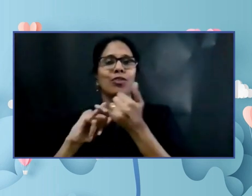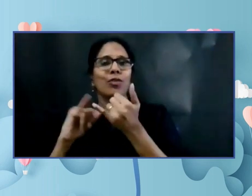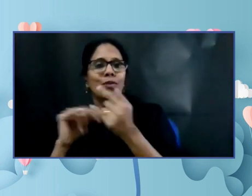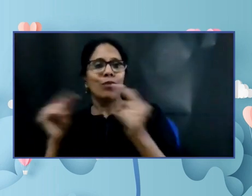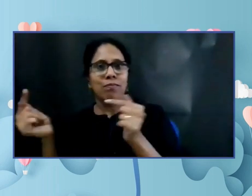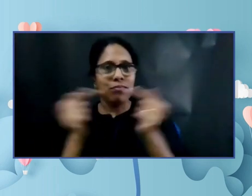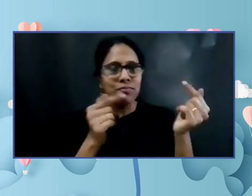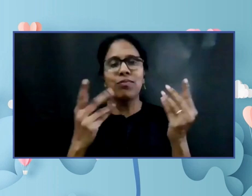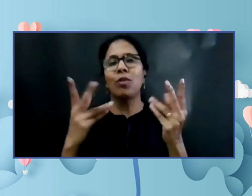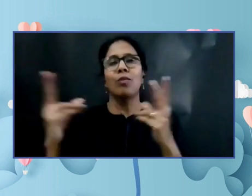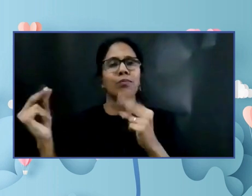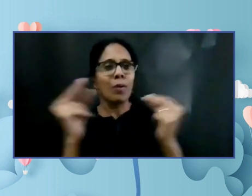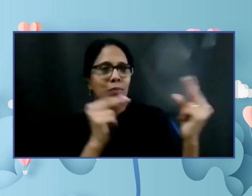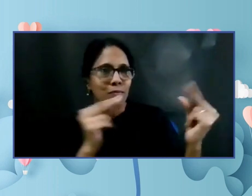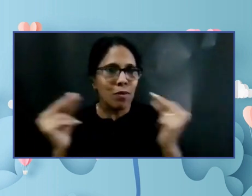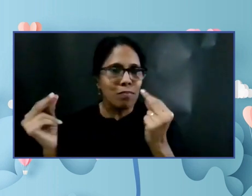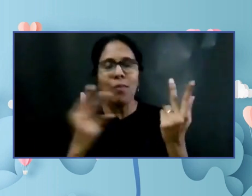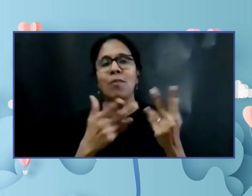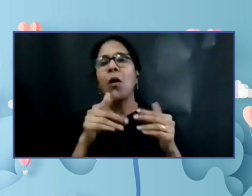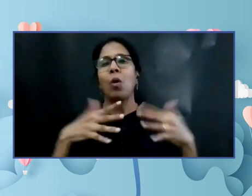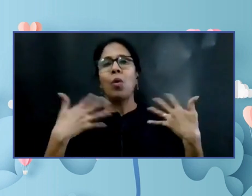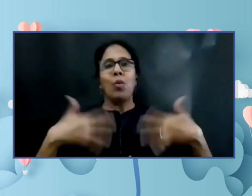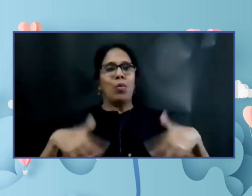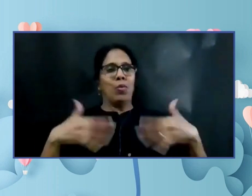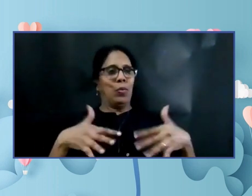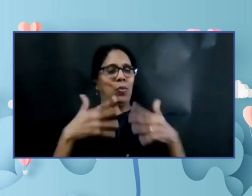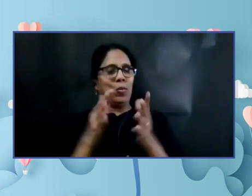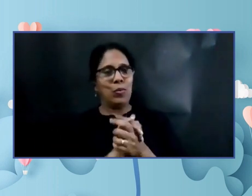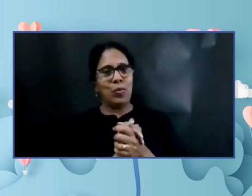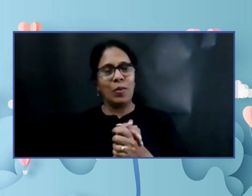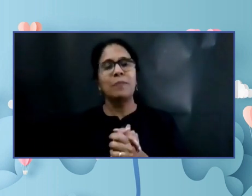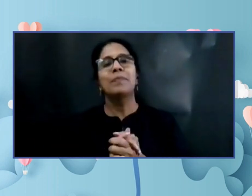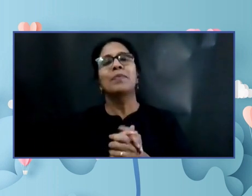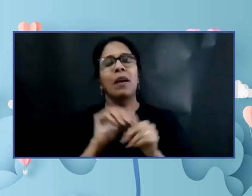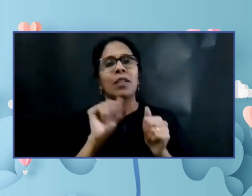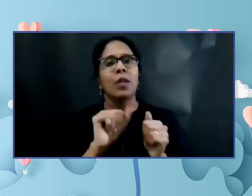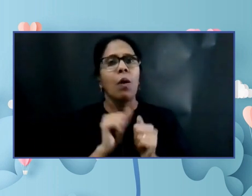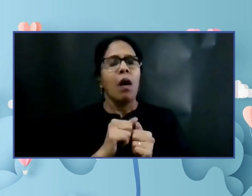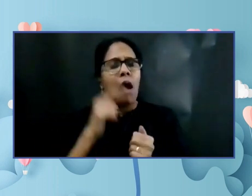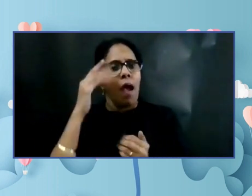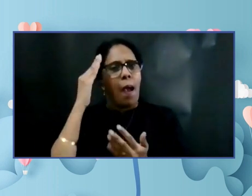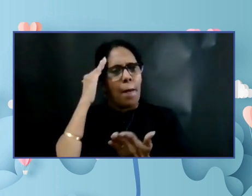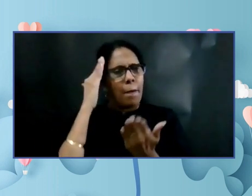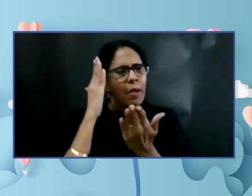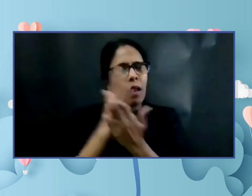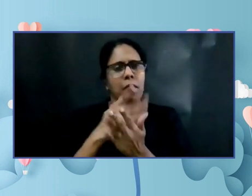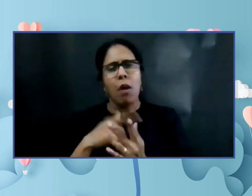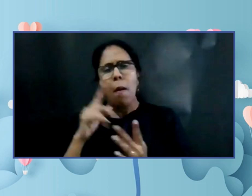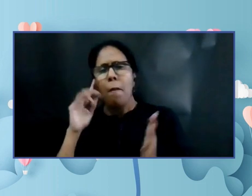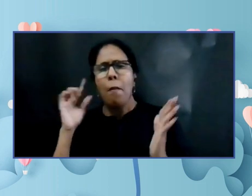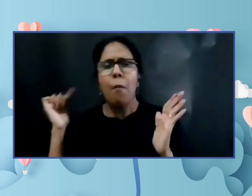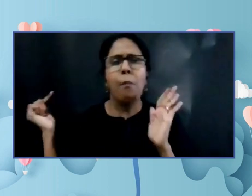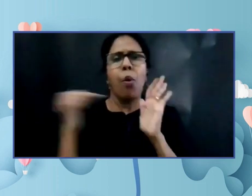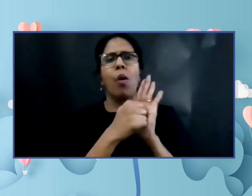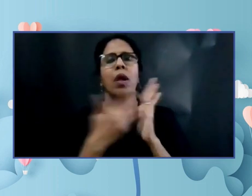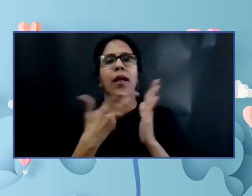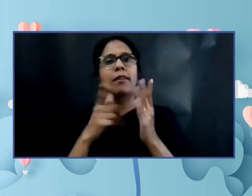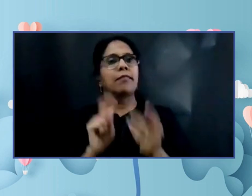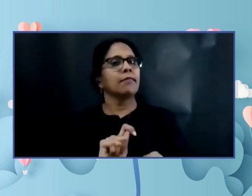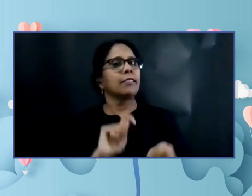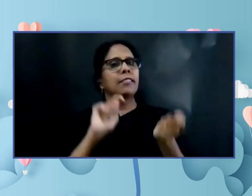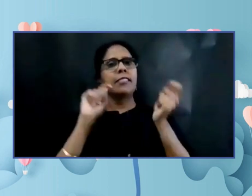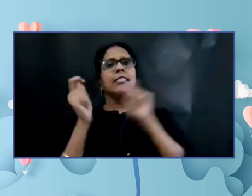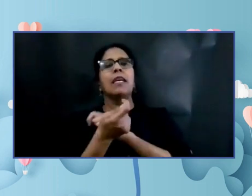conversation earlier today. And so my core belief has been that change can only